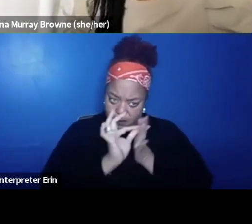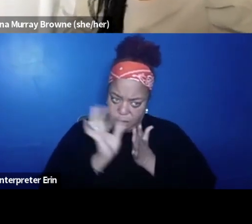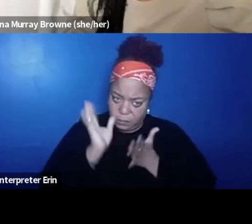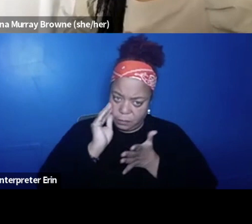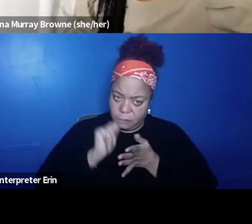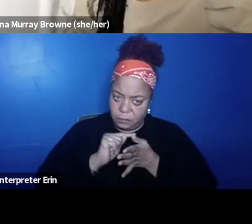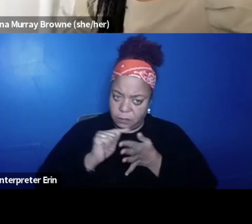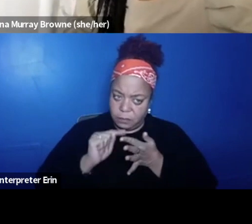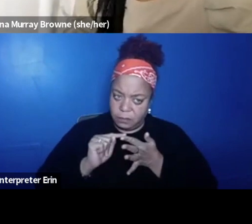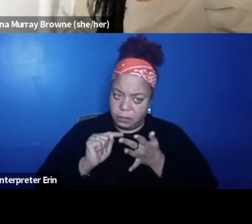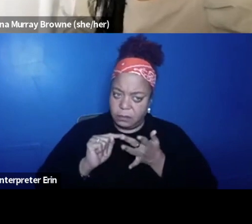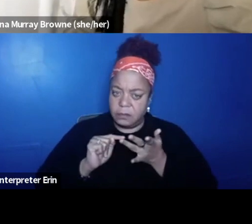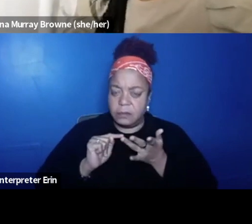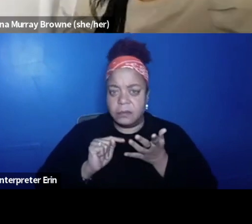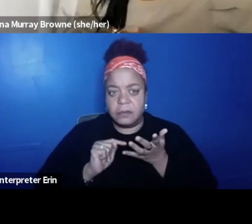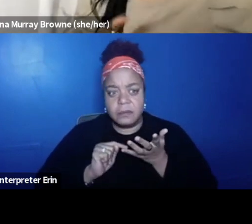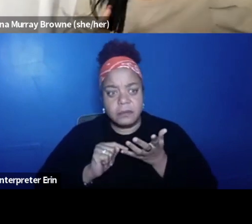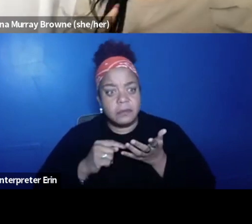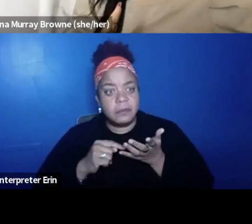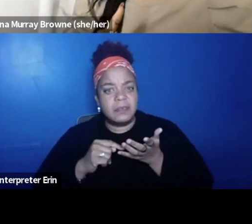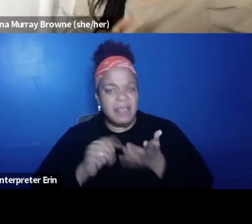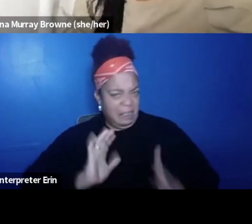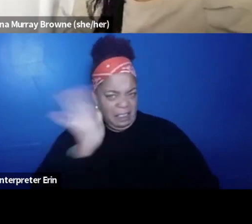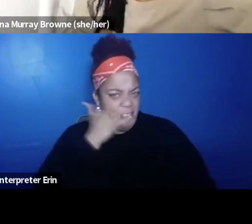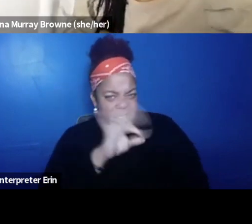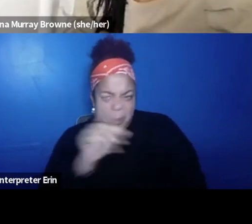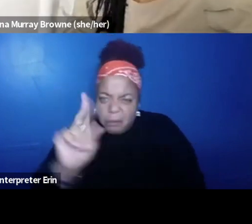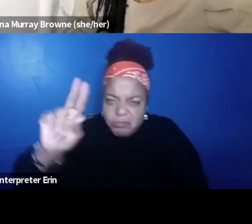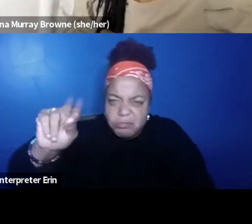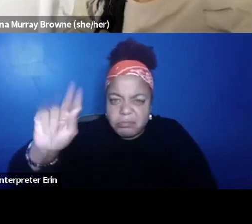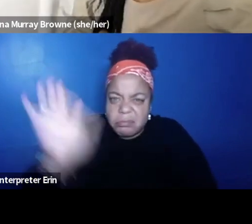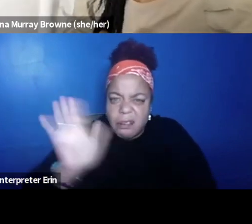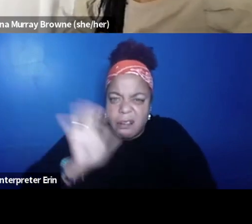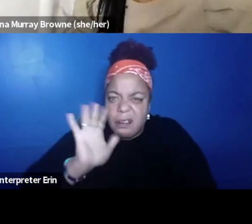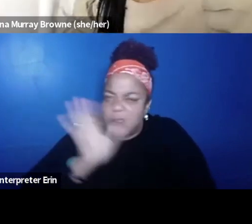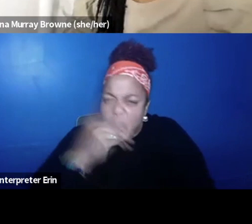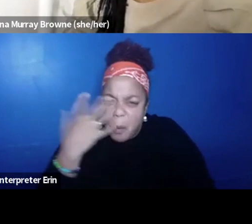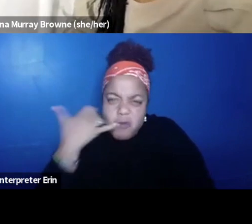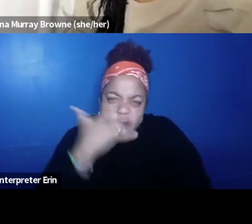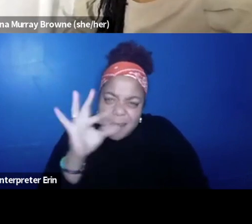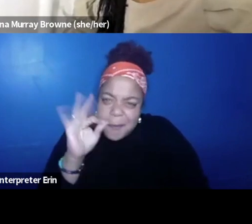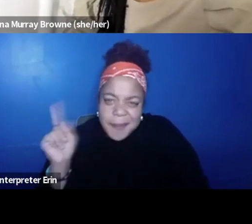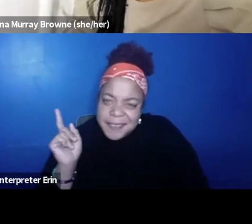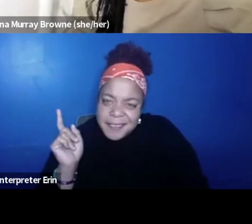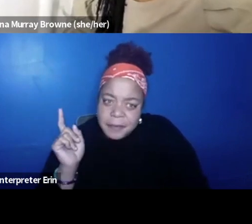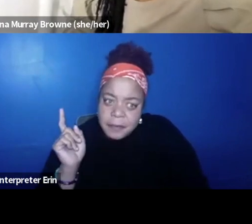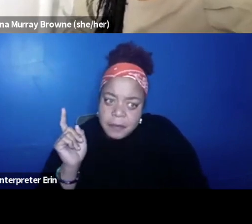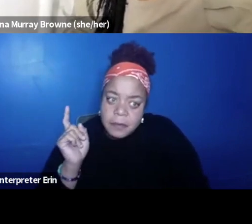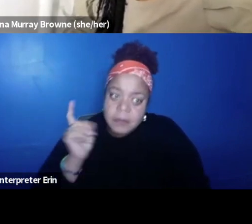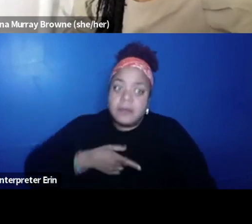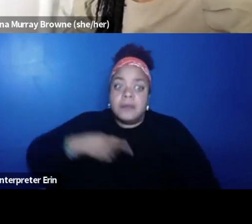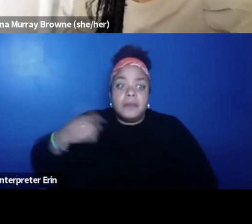Nobody wants to call 911. Right? If your cousin and your sister and your mother and your brother and your